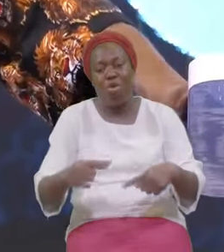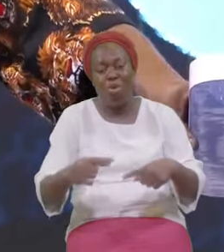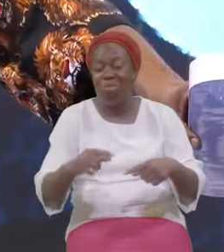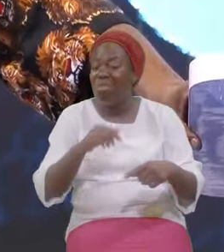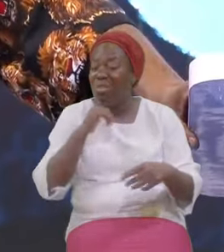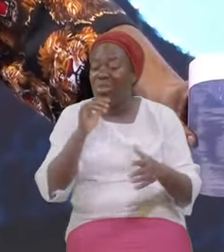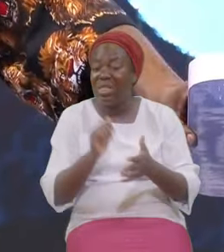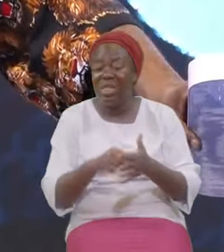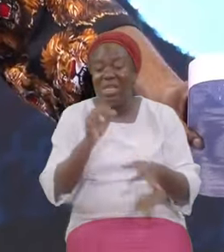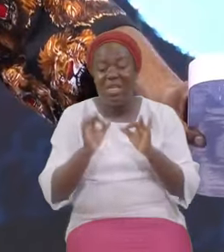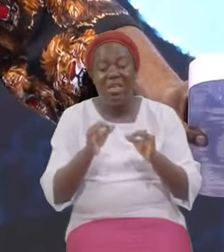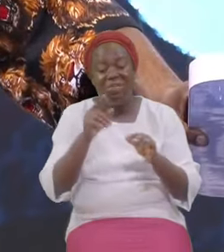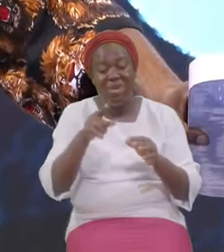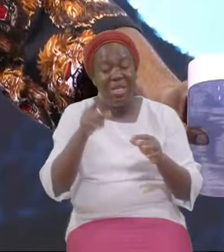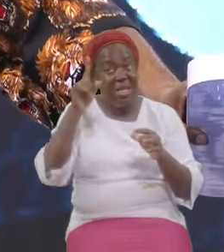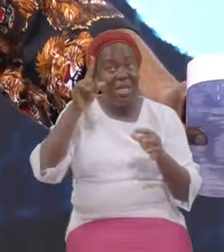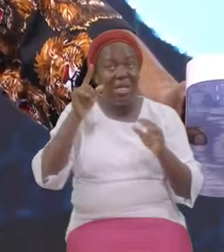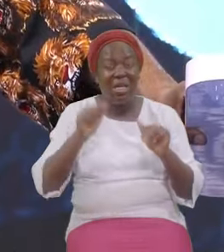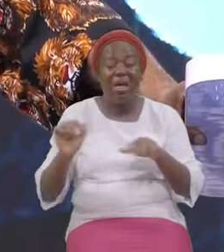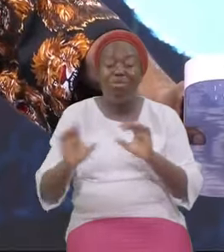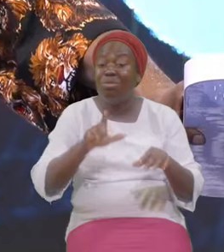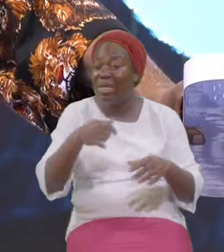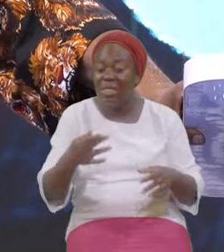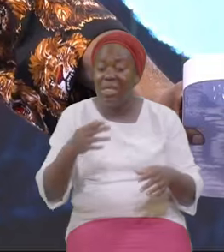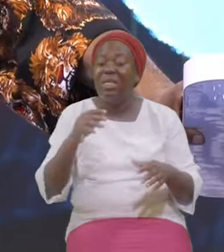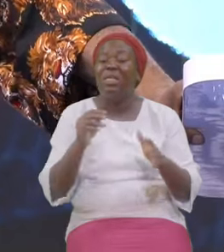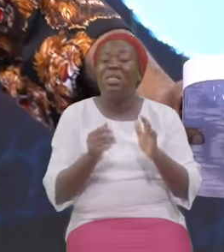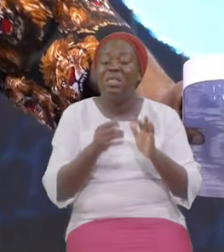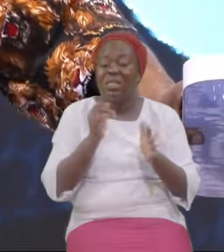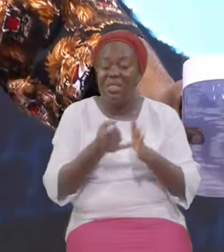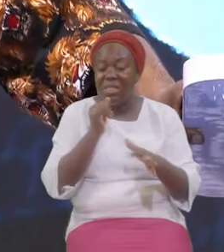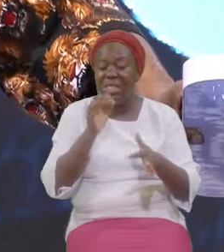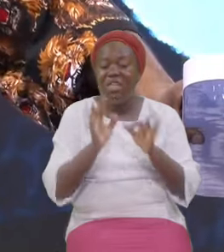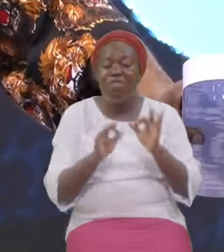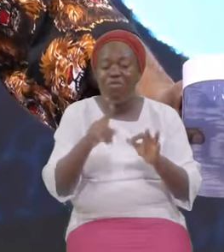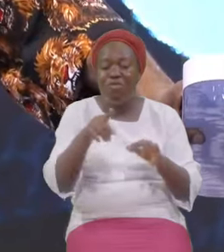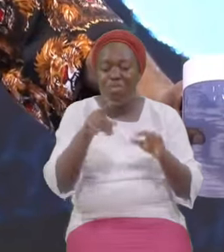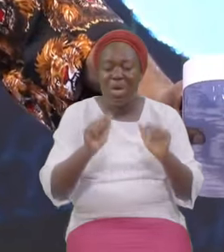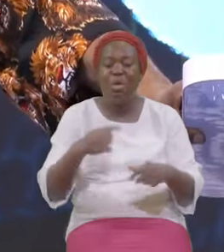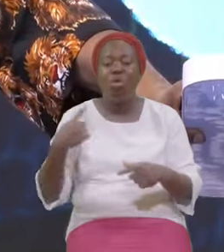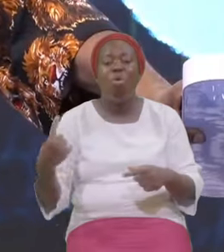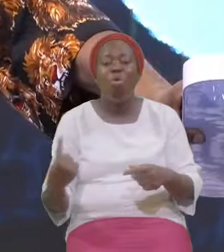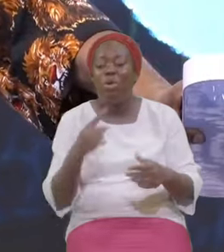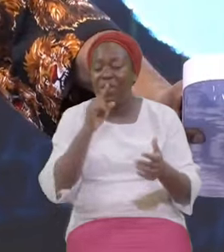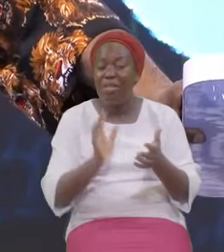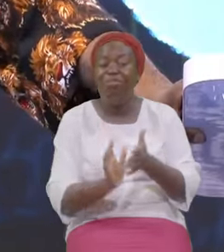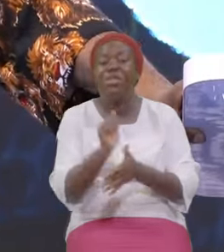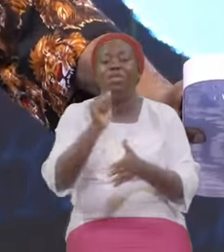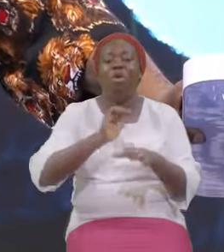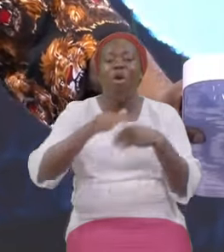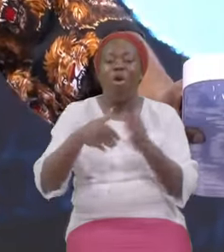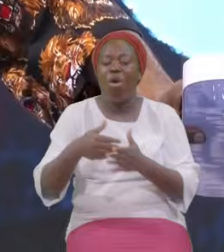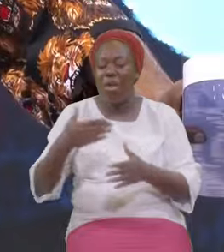anything, if you can only believe, all things are possible tonight, it